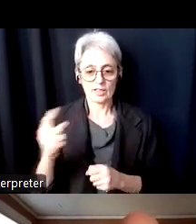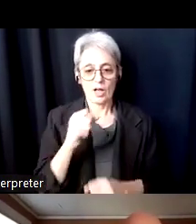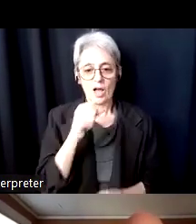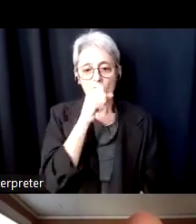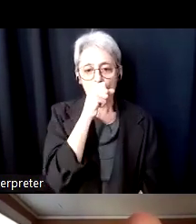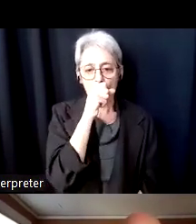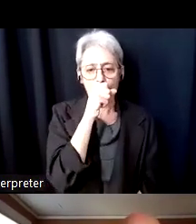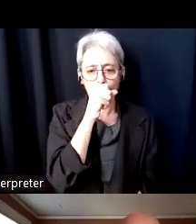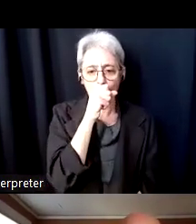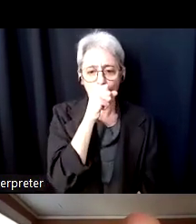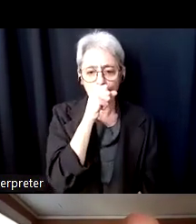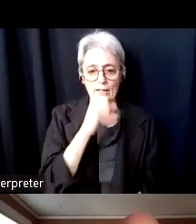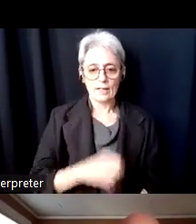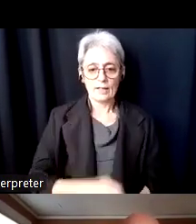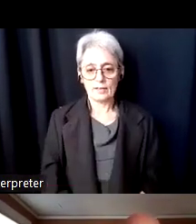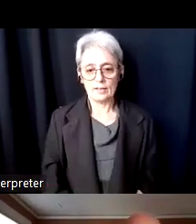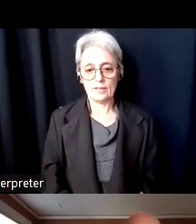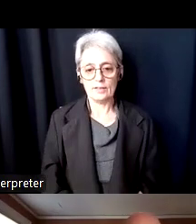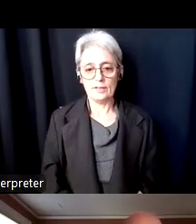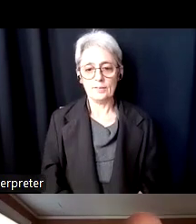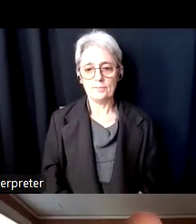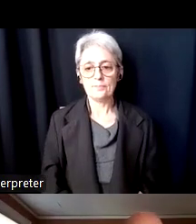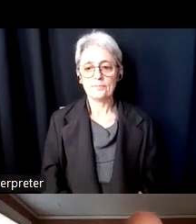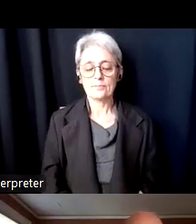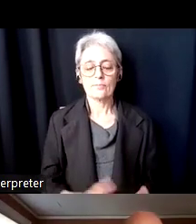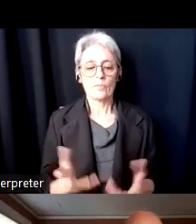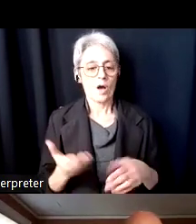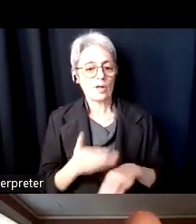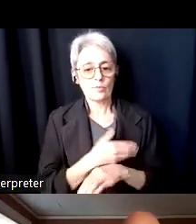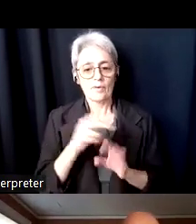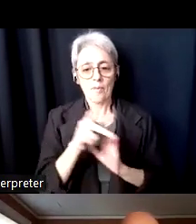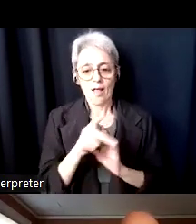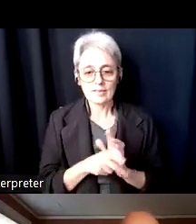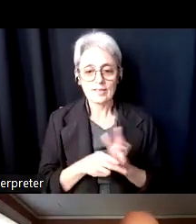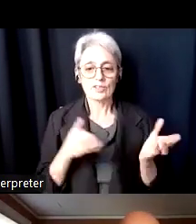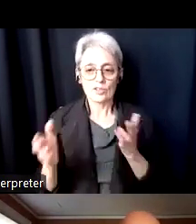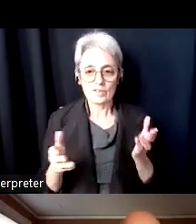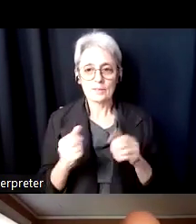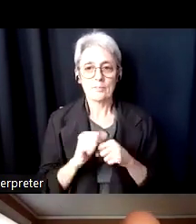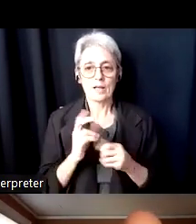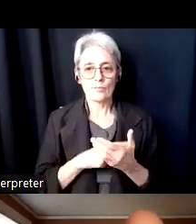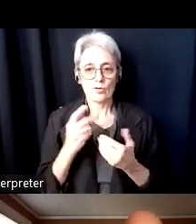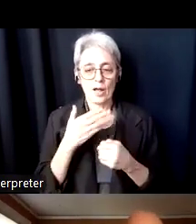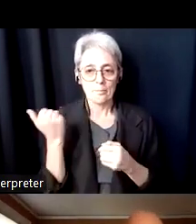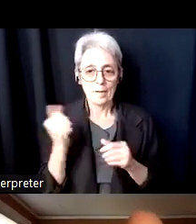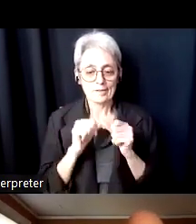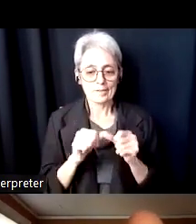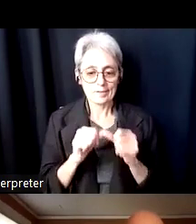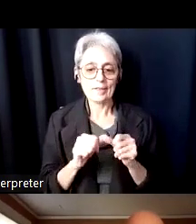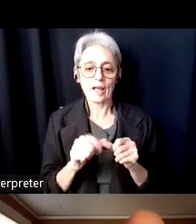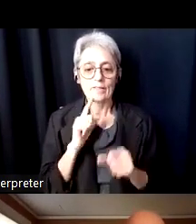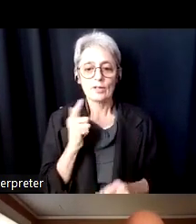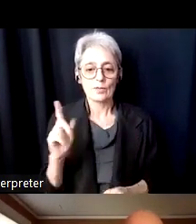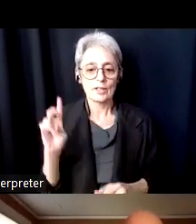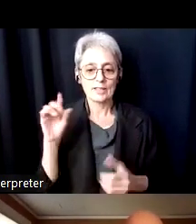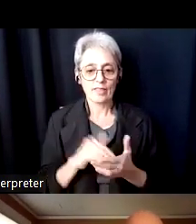take this opportunity to improve the policies and services to make our program better and keep it sustainable for the 27,000 people